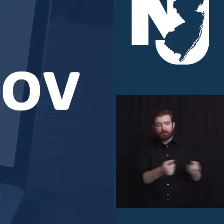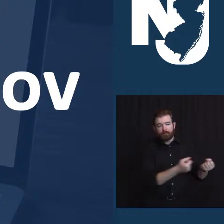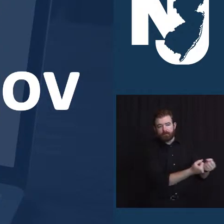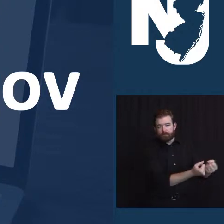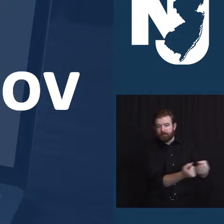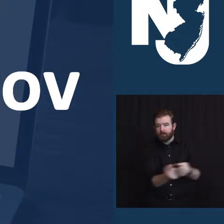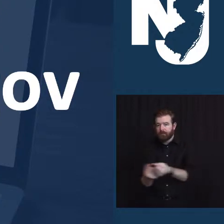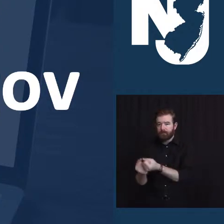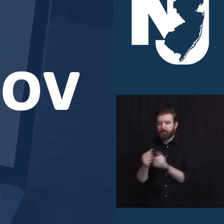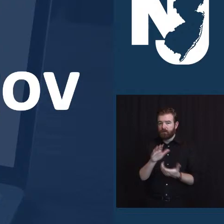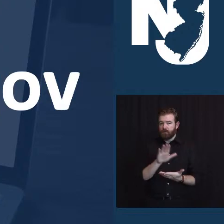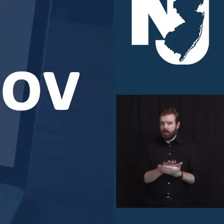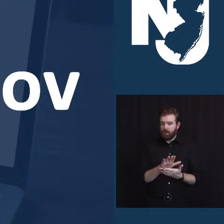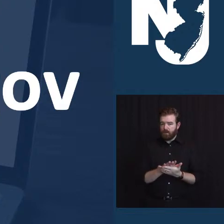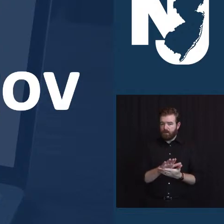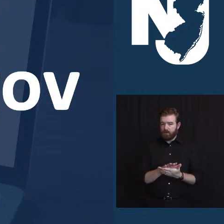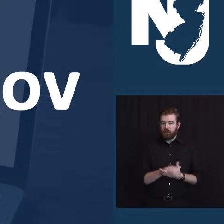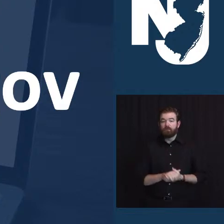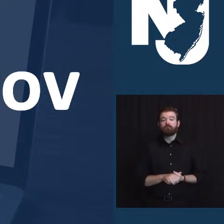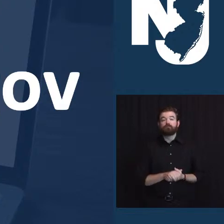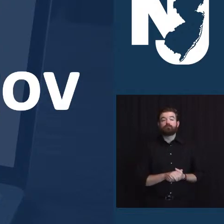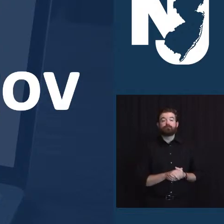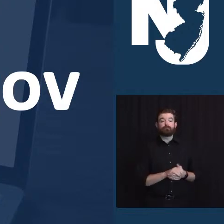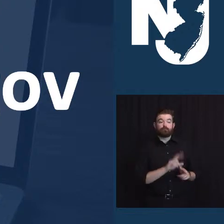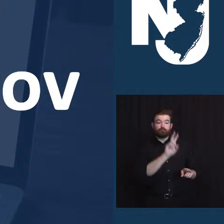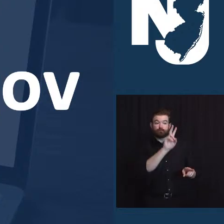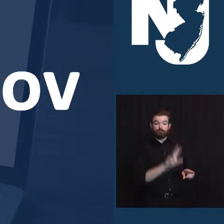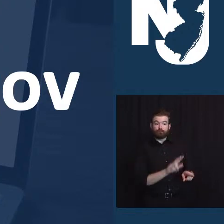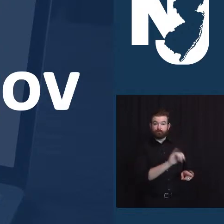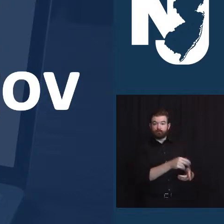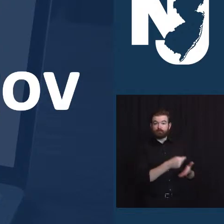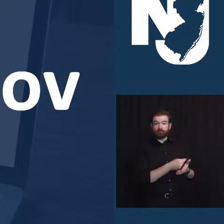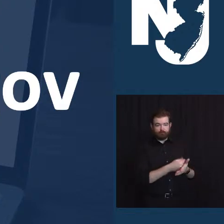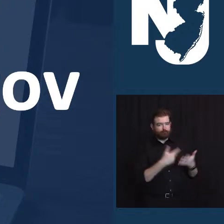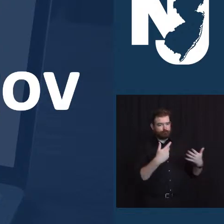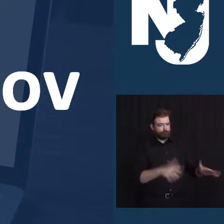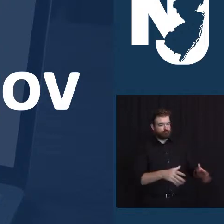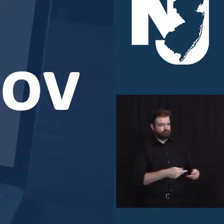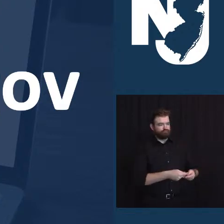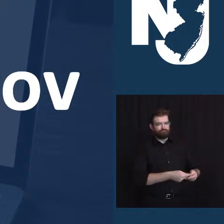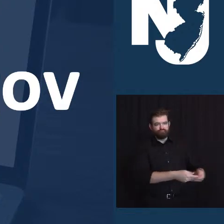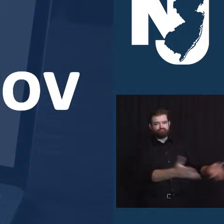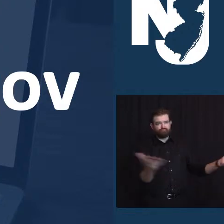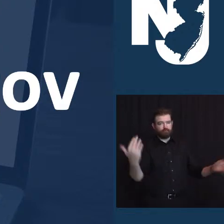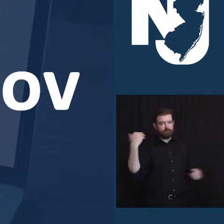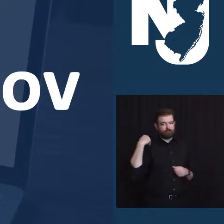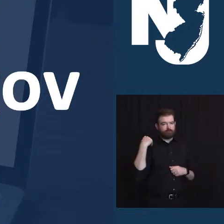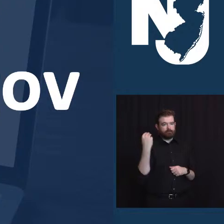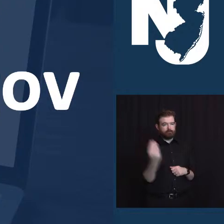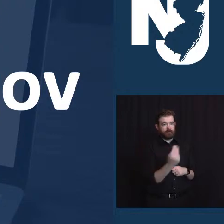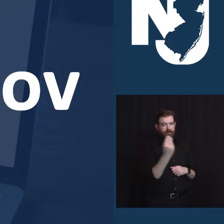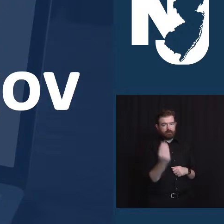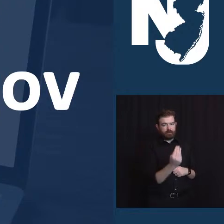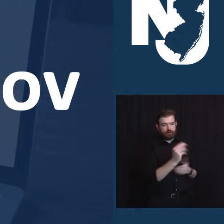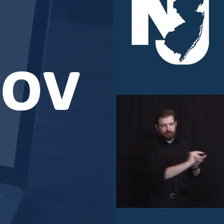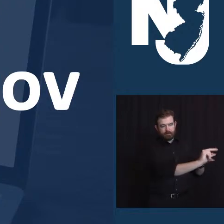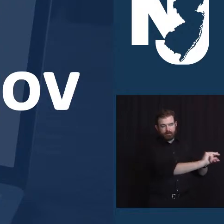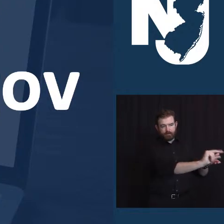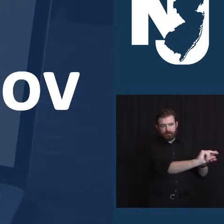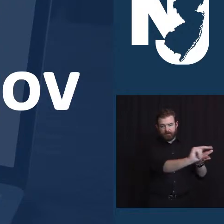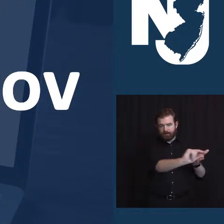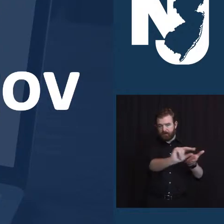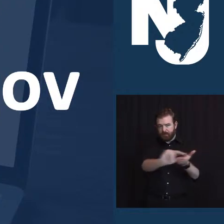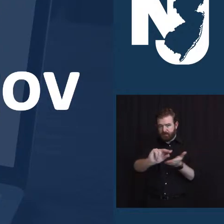was released in Monday's allocations. There is no doubt that over the past year, the past year has